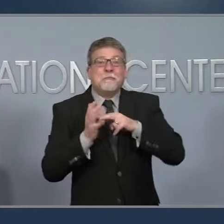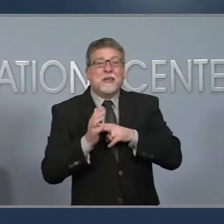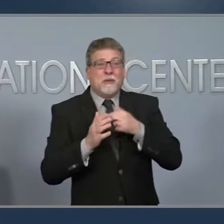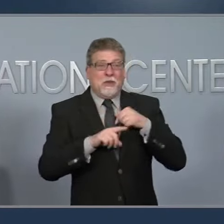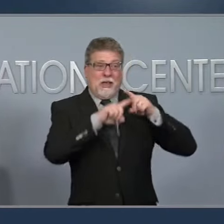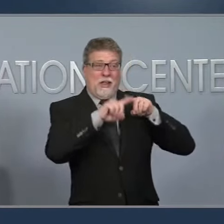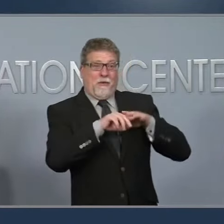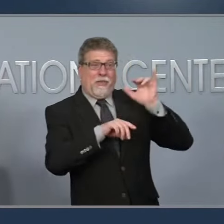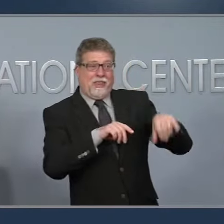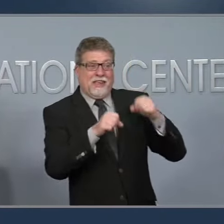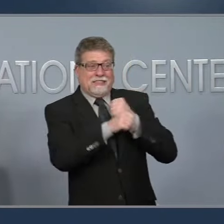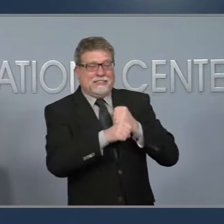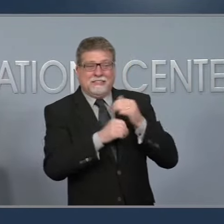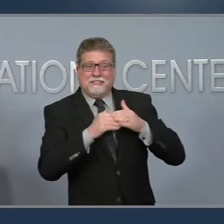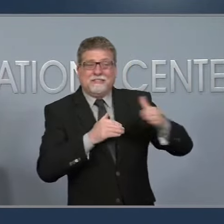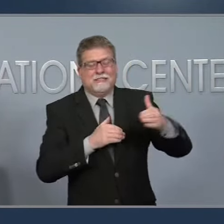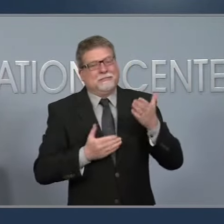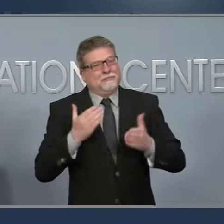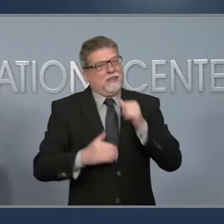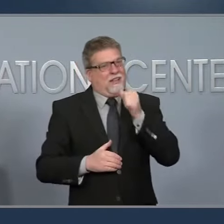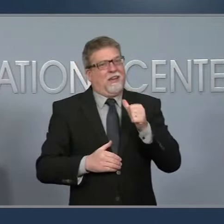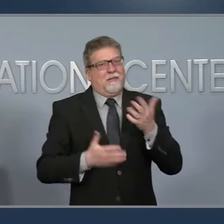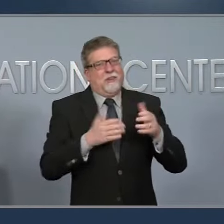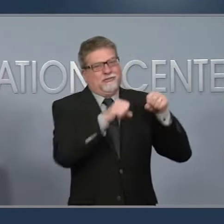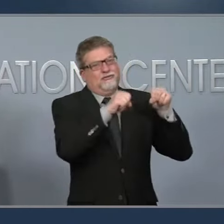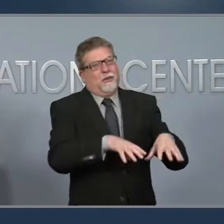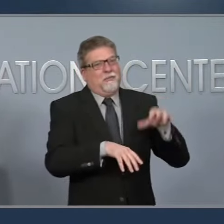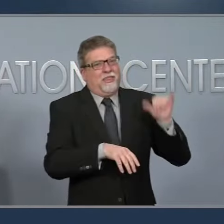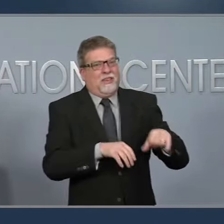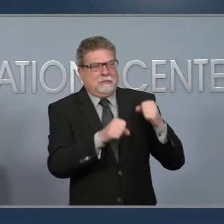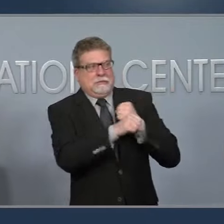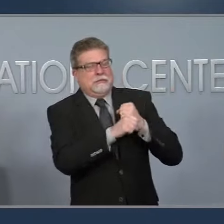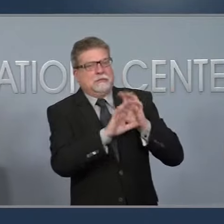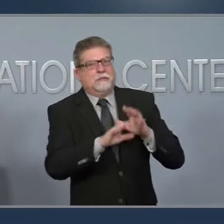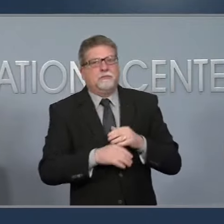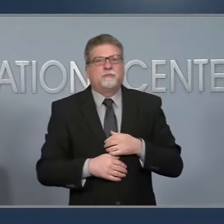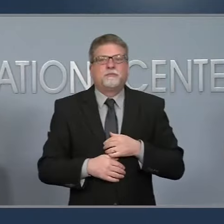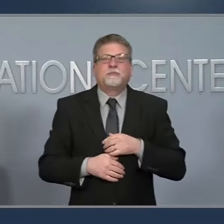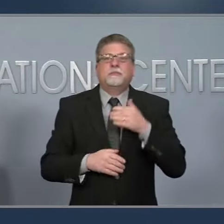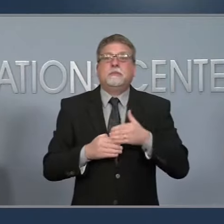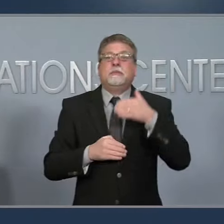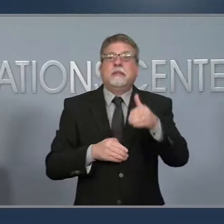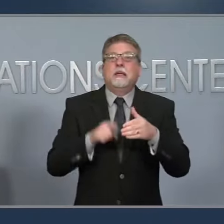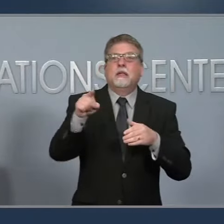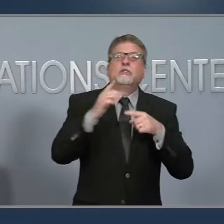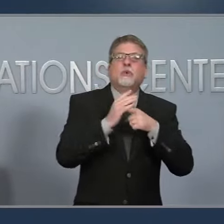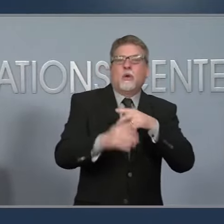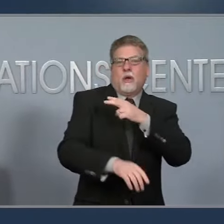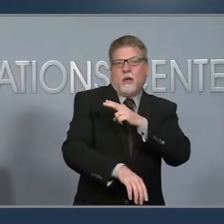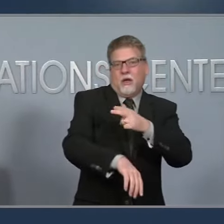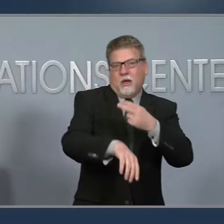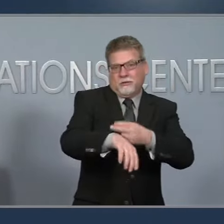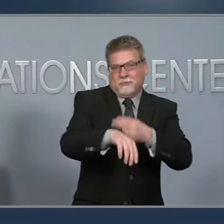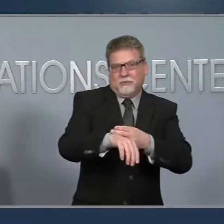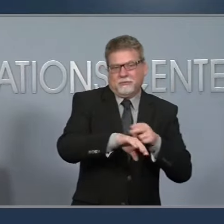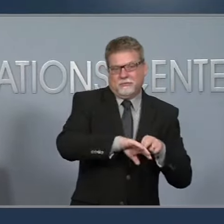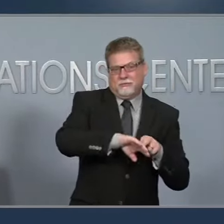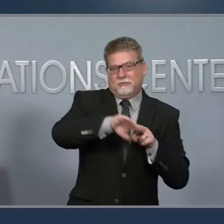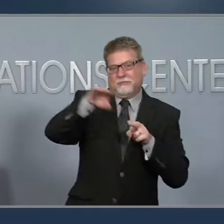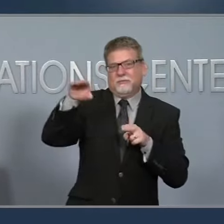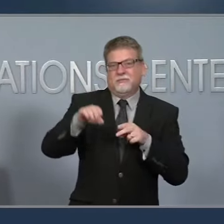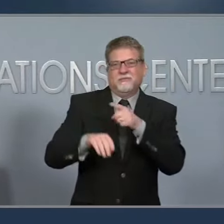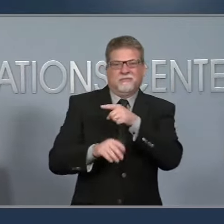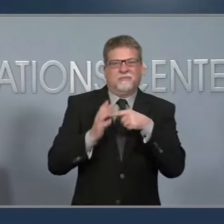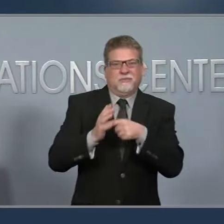we look at day-over-day hospitalizations, beginning in mid-December. The yellow line shows an increase through January, with